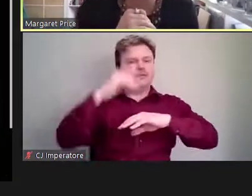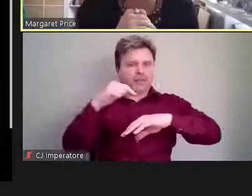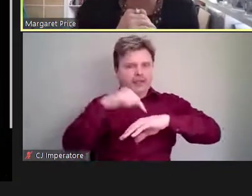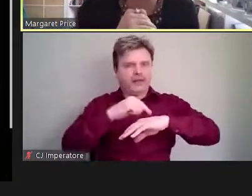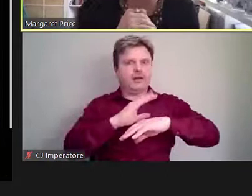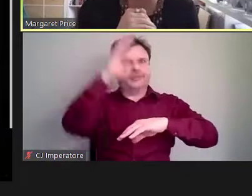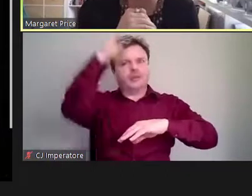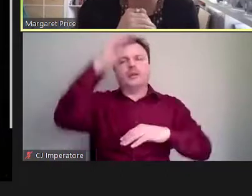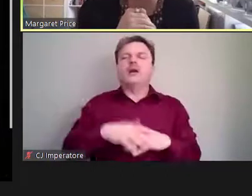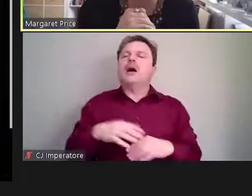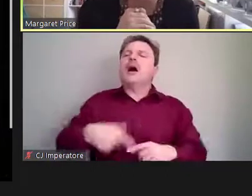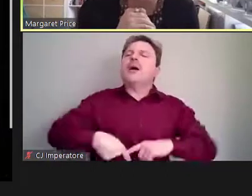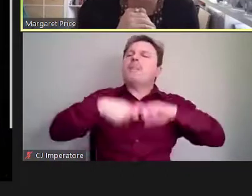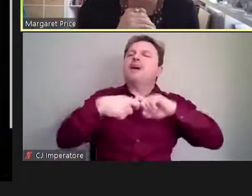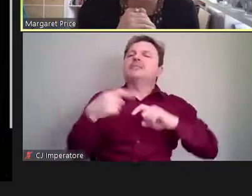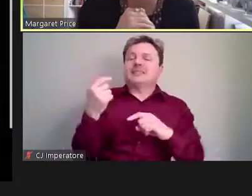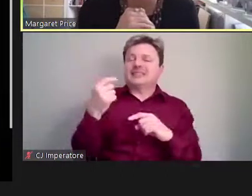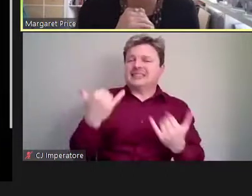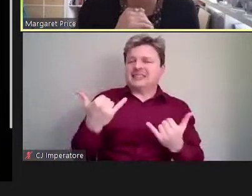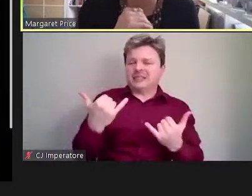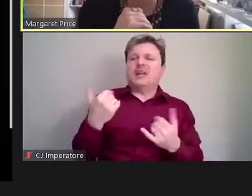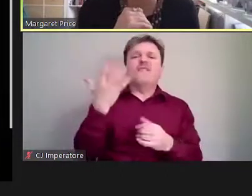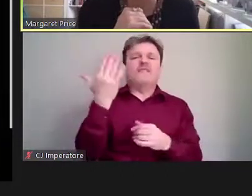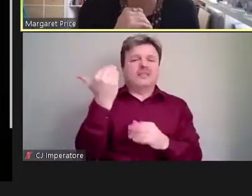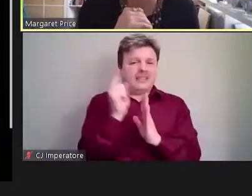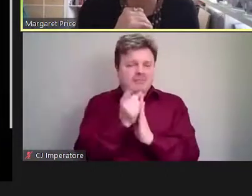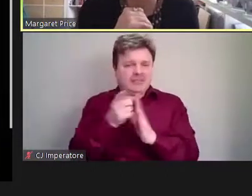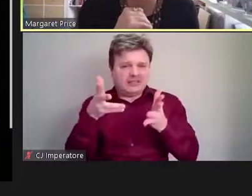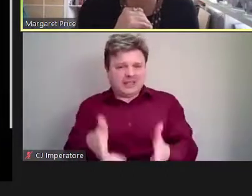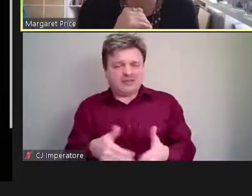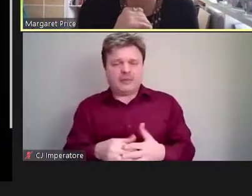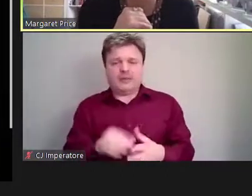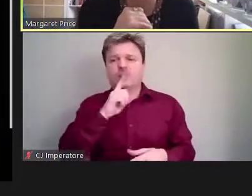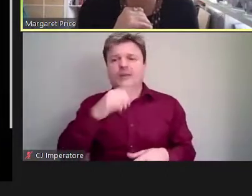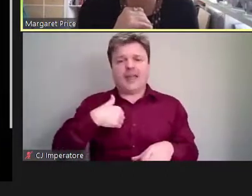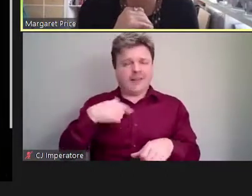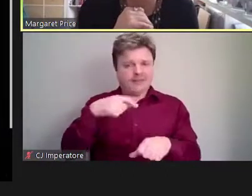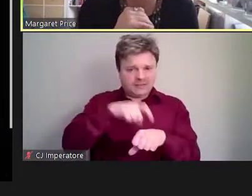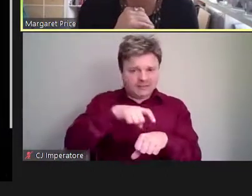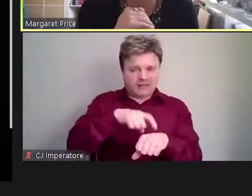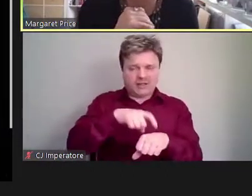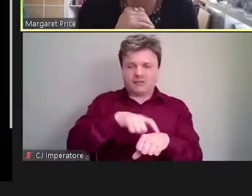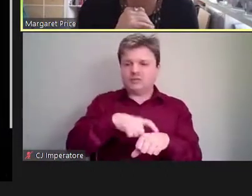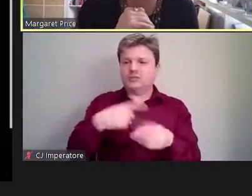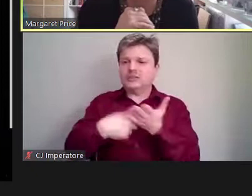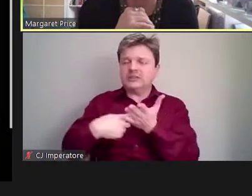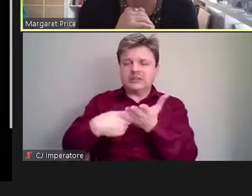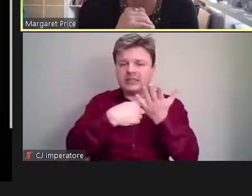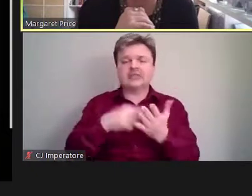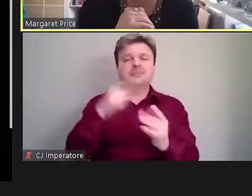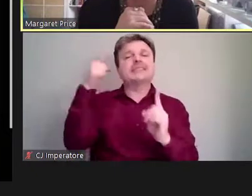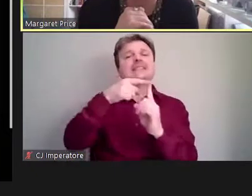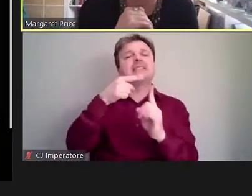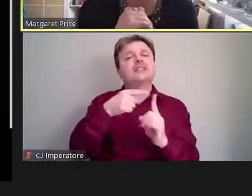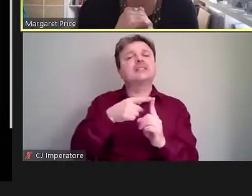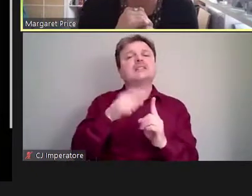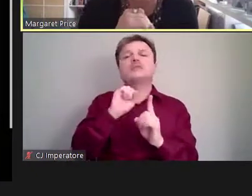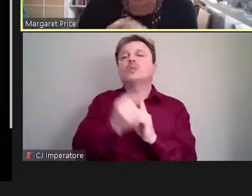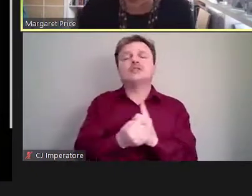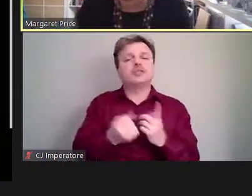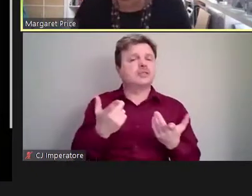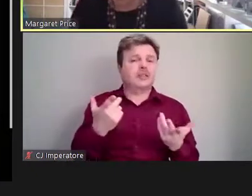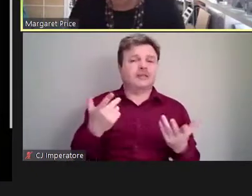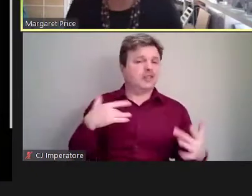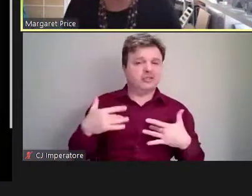again. We have 15 minutes left, and I want to make sure we have a little bit of time to talk about specific situations that are of most interest and concern to